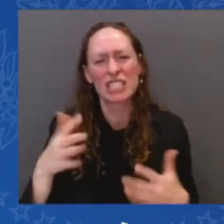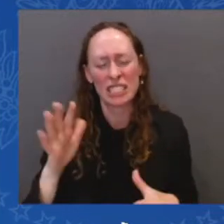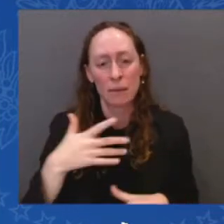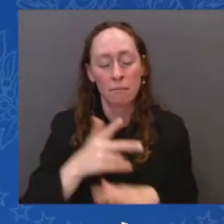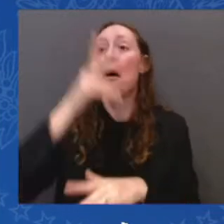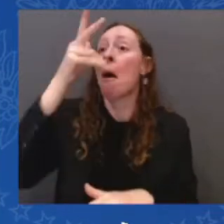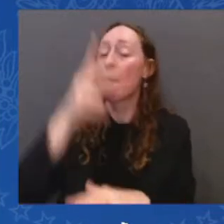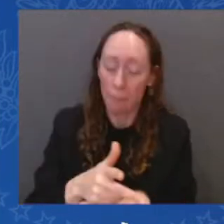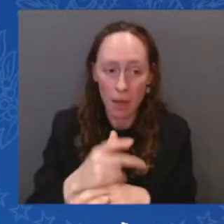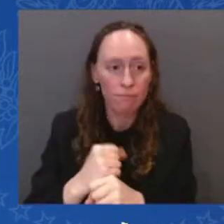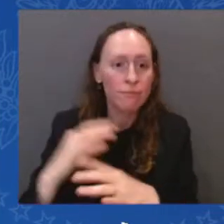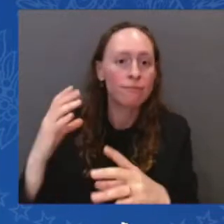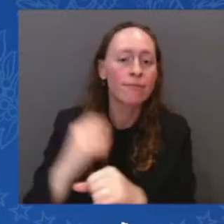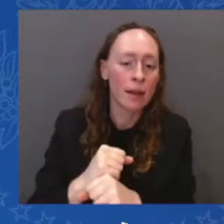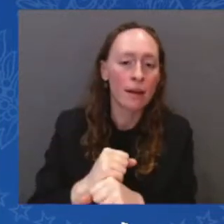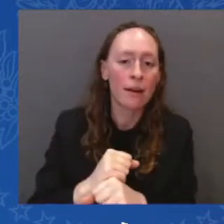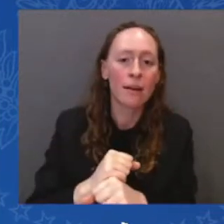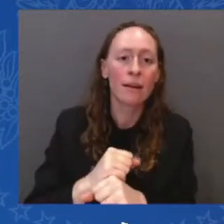And like I said,